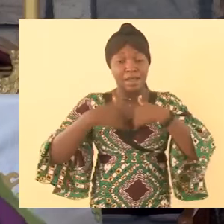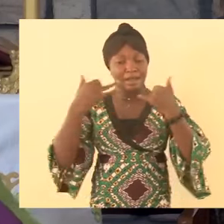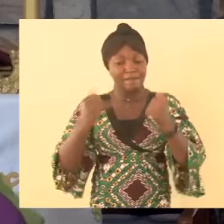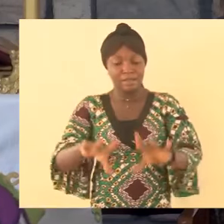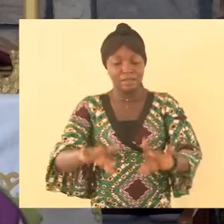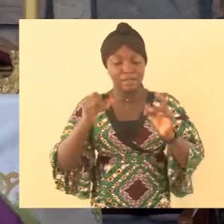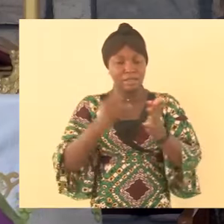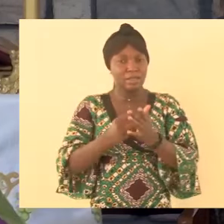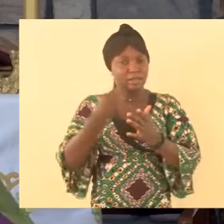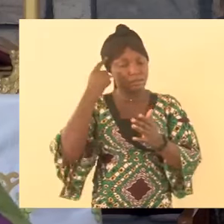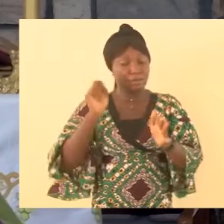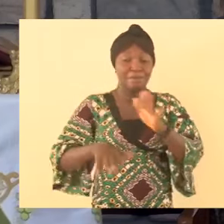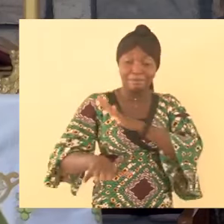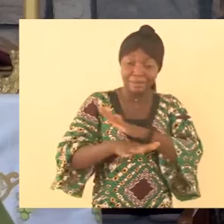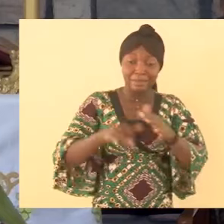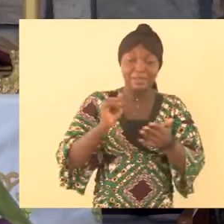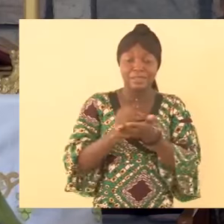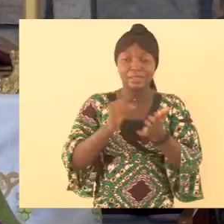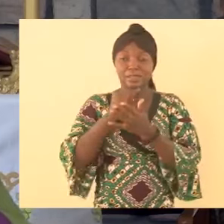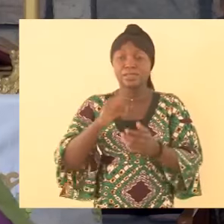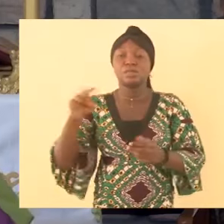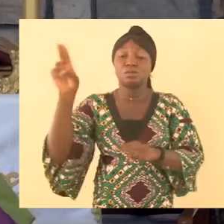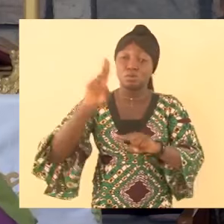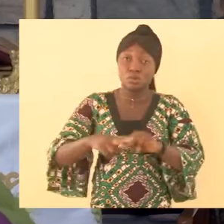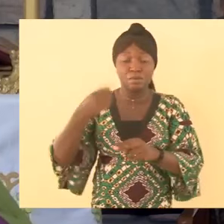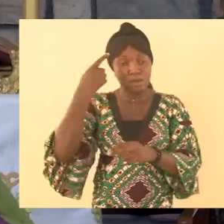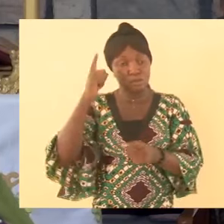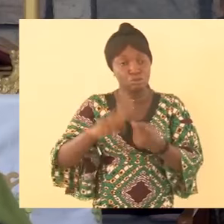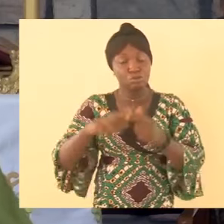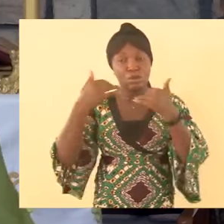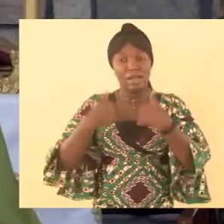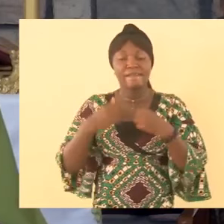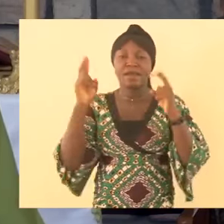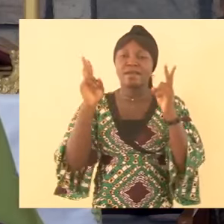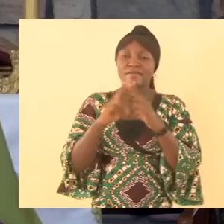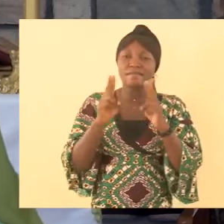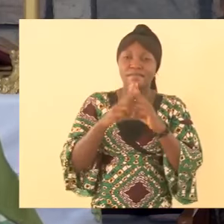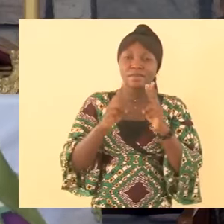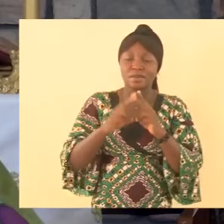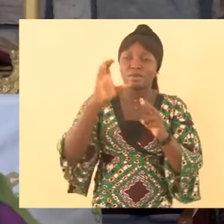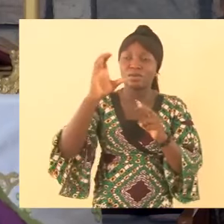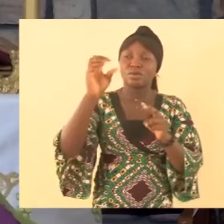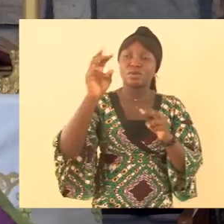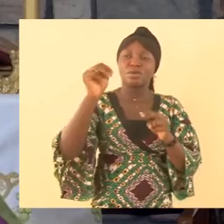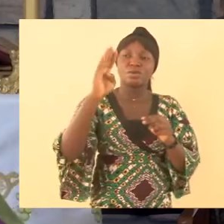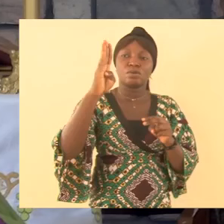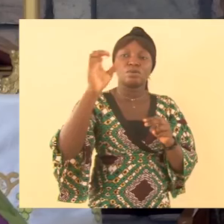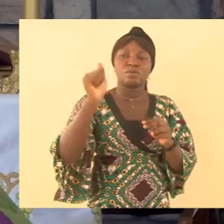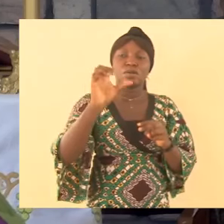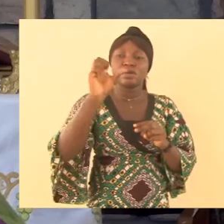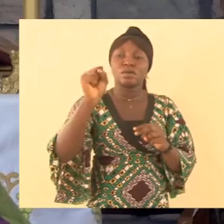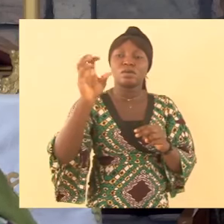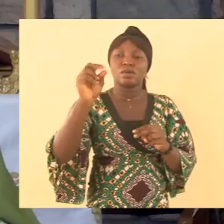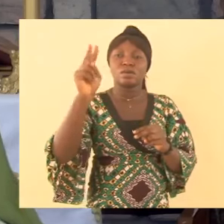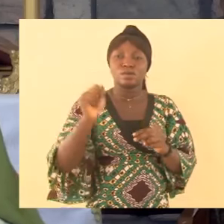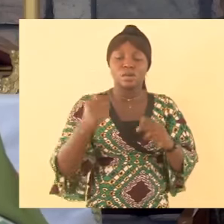People have now taken it for granted that it is normal to have very cumbersome